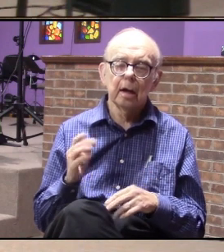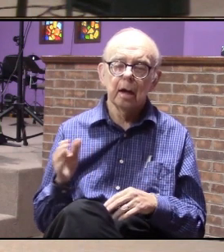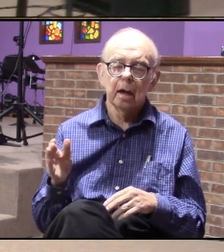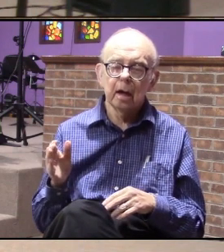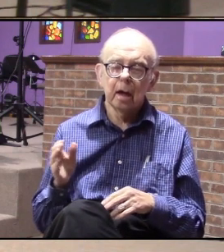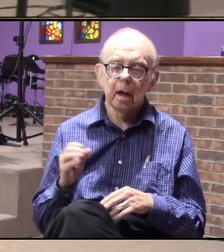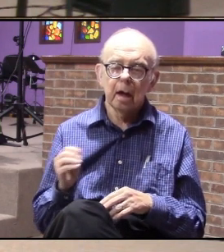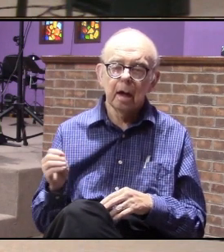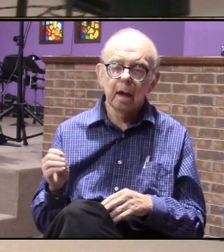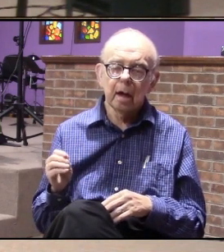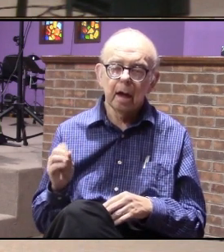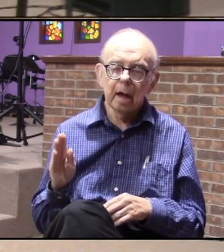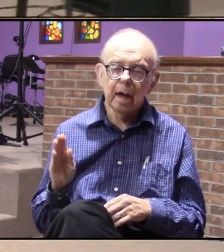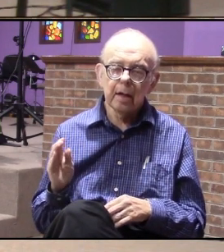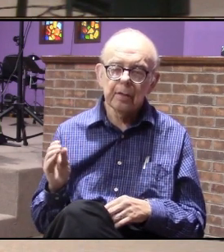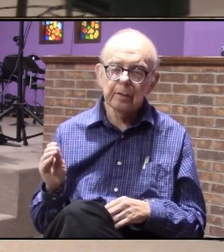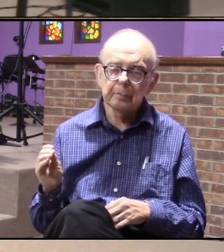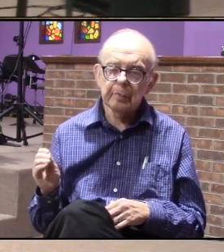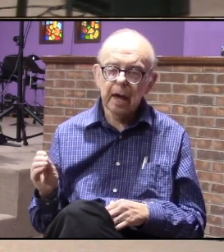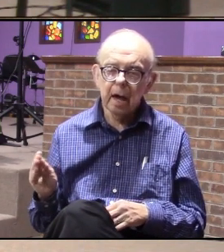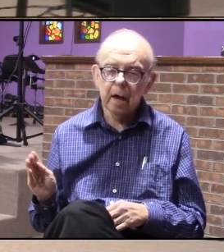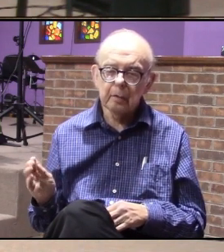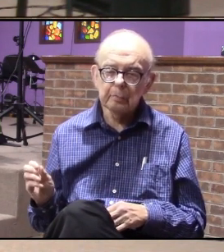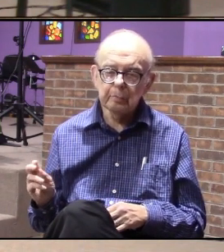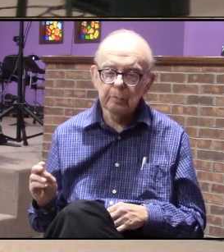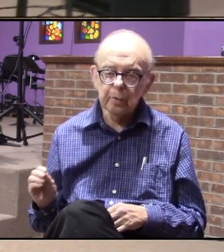the baboon trick?